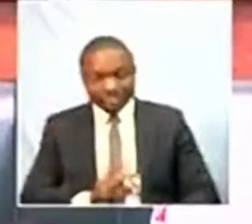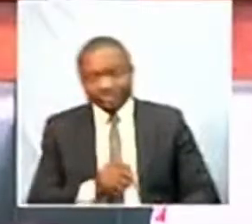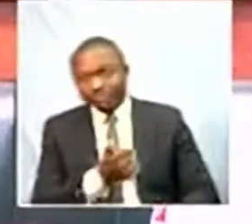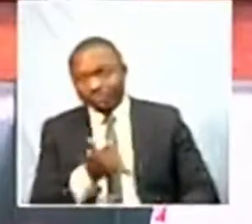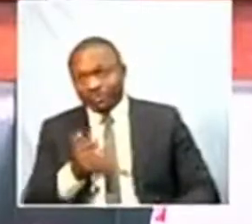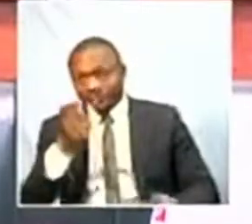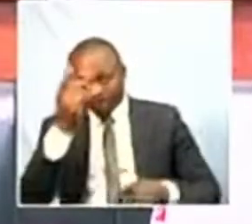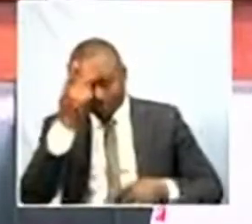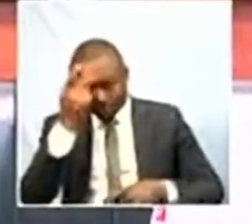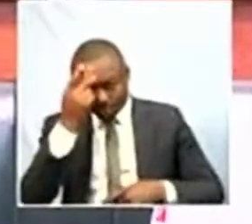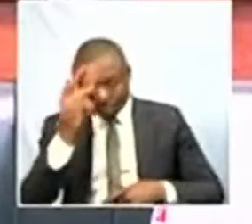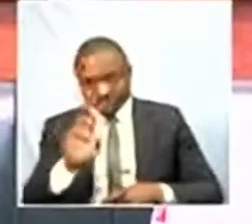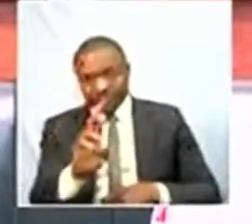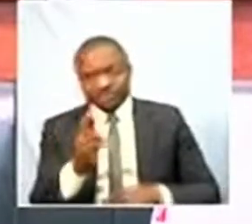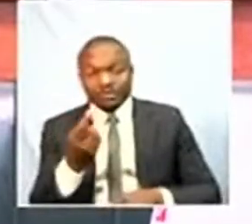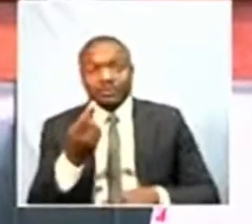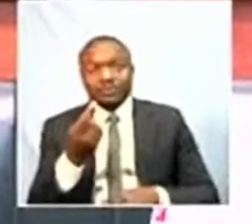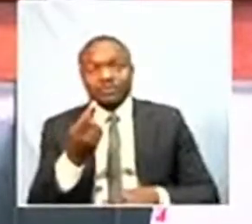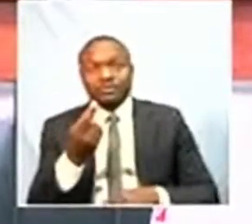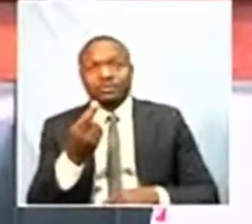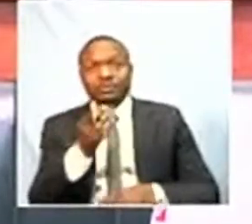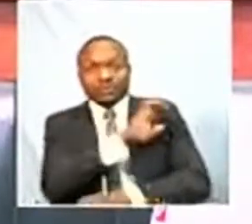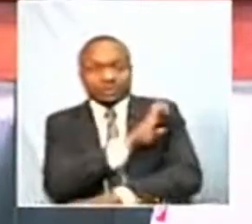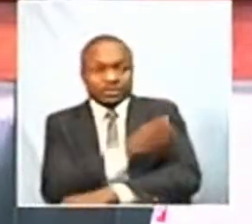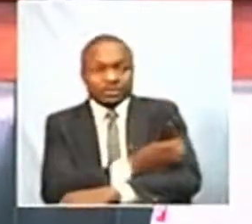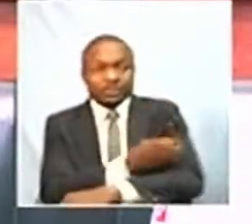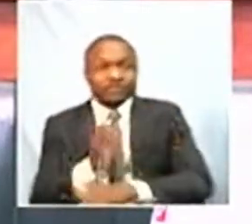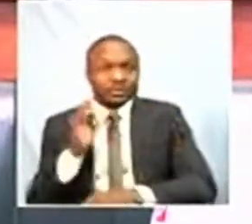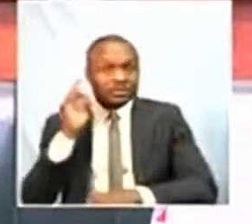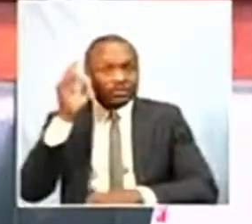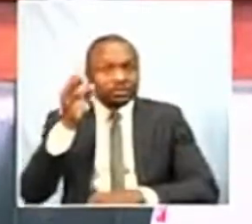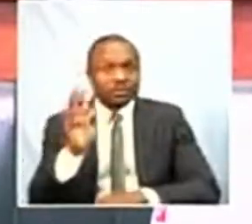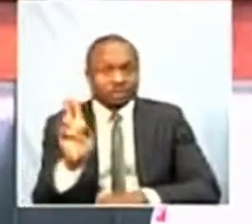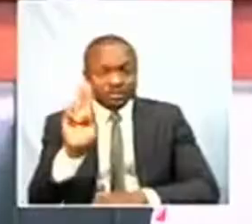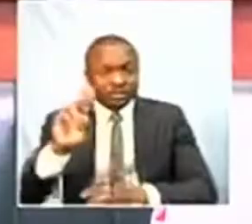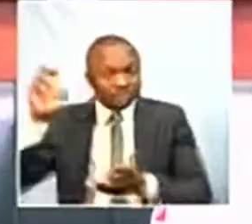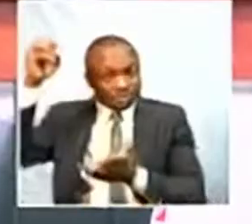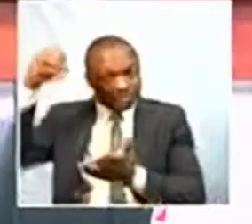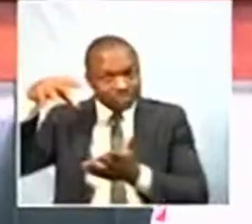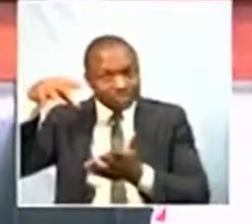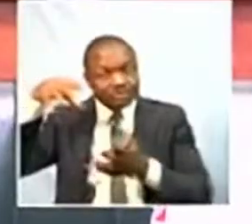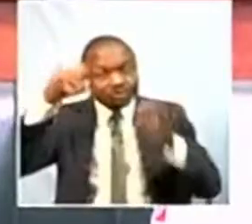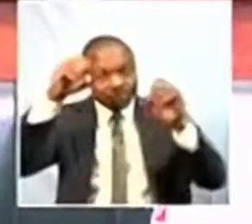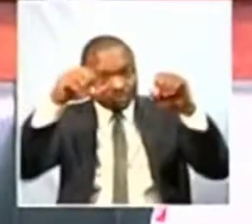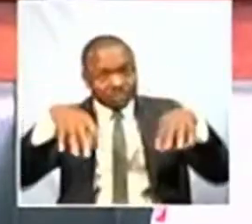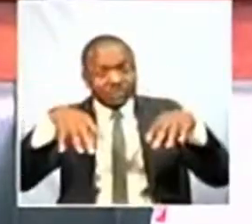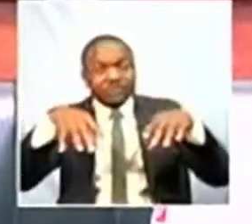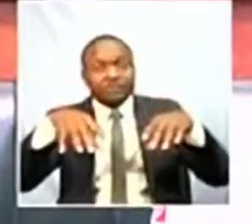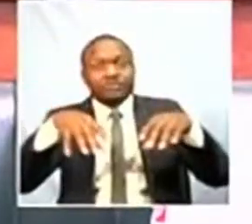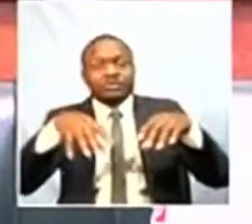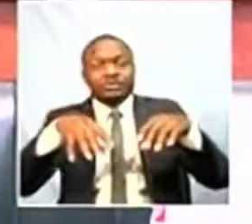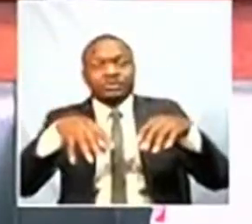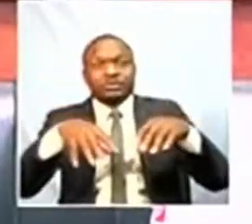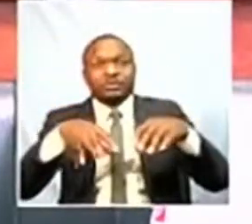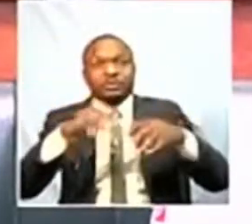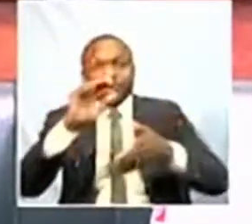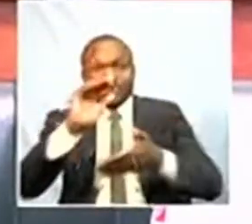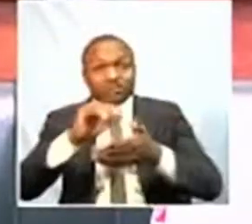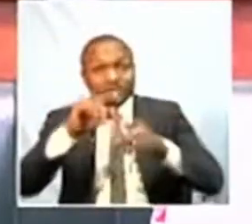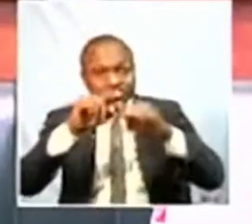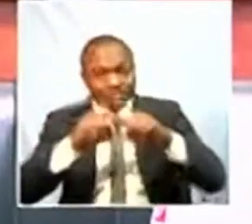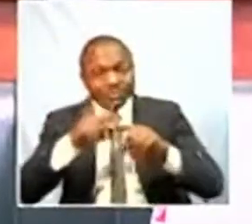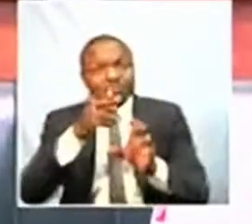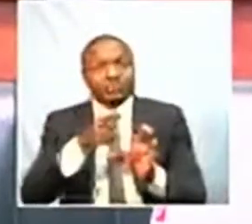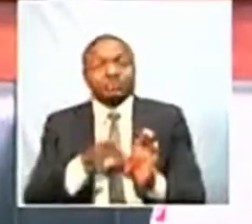infections. Renewable energy is the future. By using solar power, wind power reduces dependency on fossil fuels.